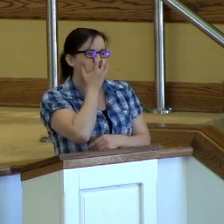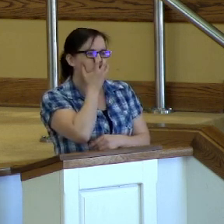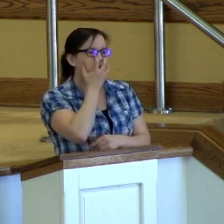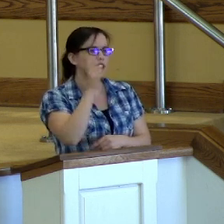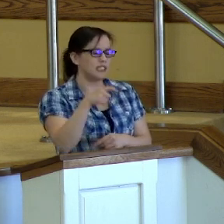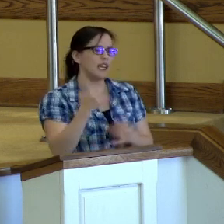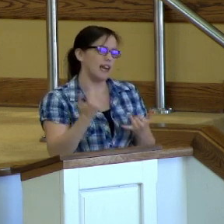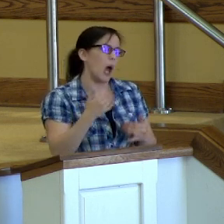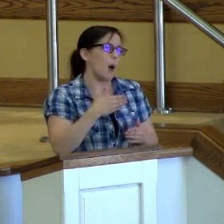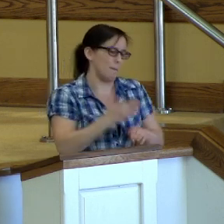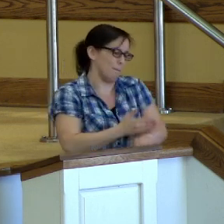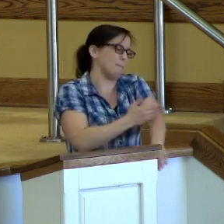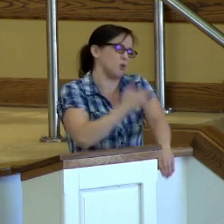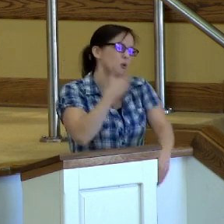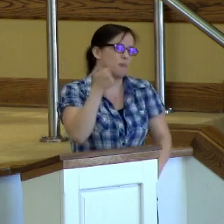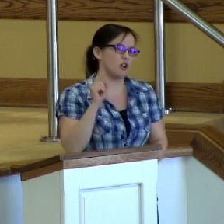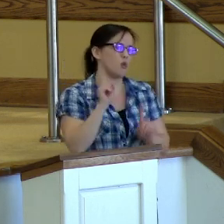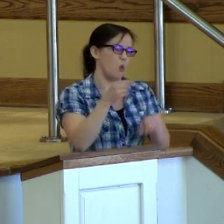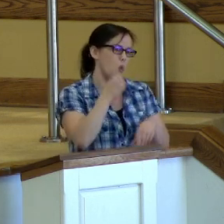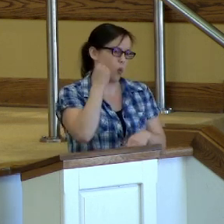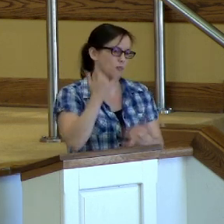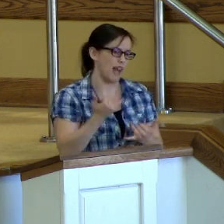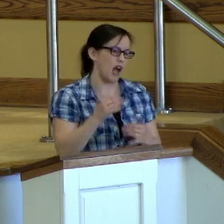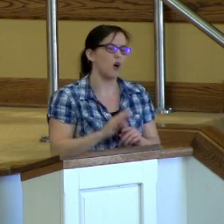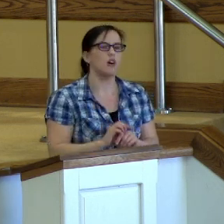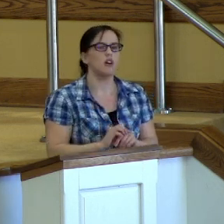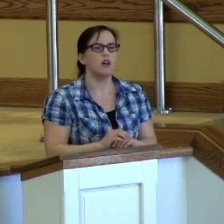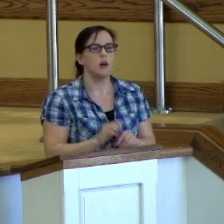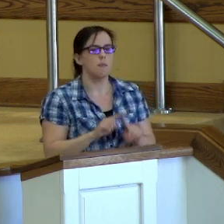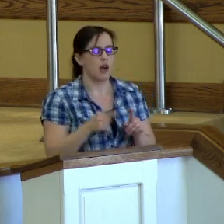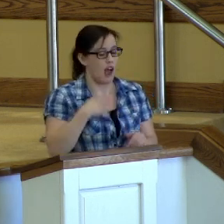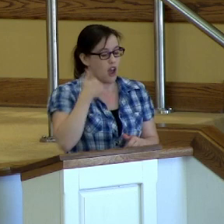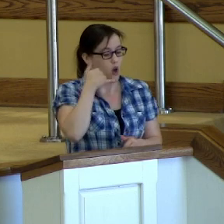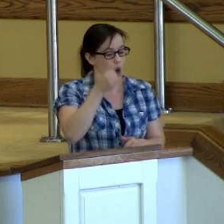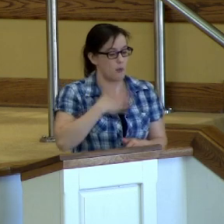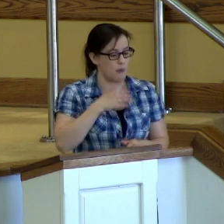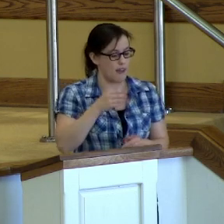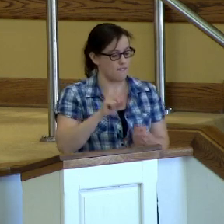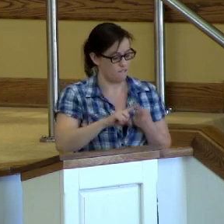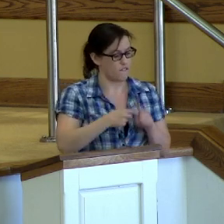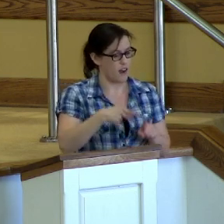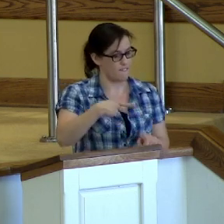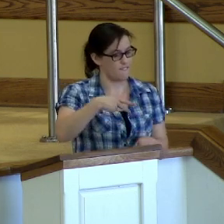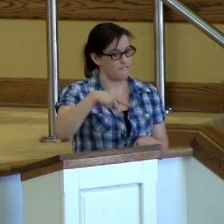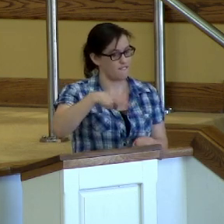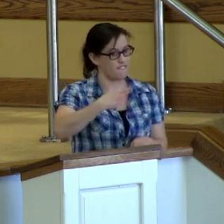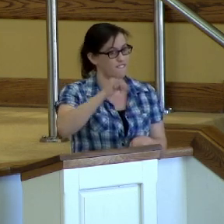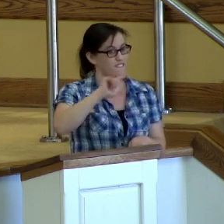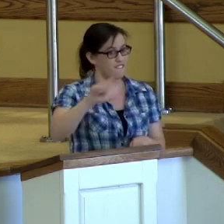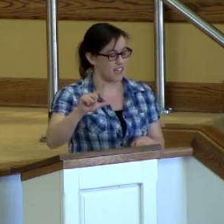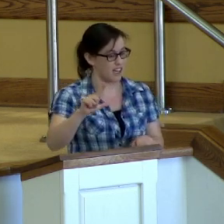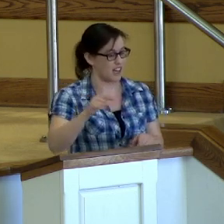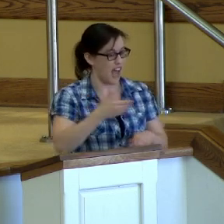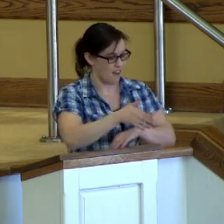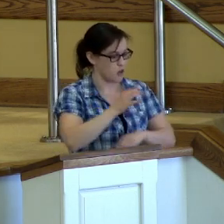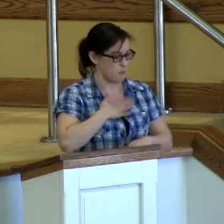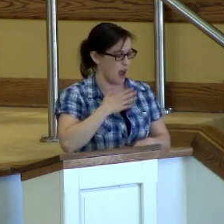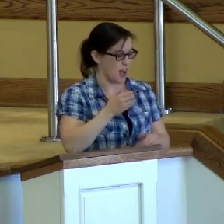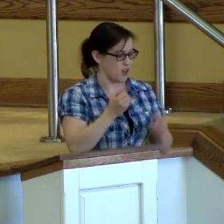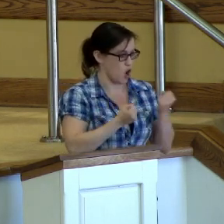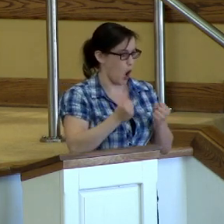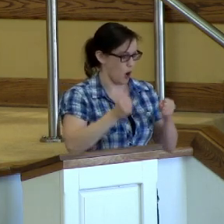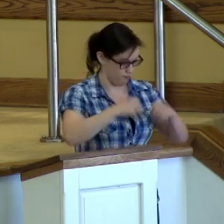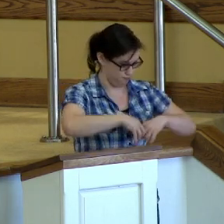fine now. He's at home and everything. But so I called Phil and I said, man, I'm just up the road. I didn't make it very far. And he's like, I will take care of it. And man, we